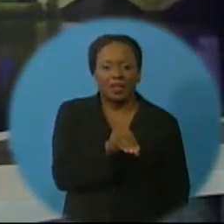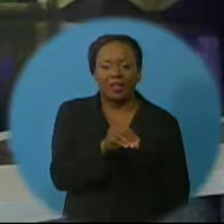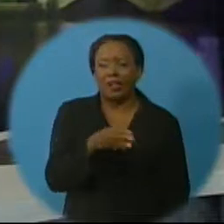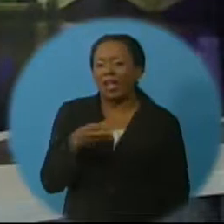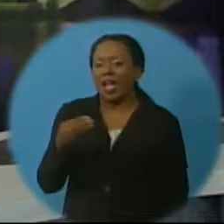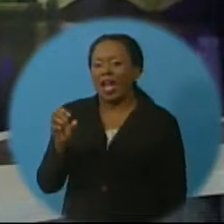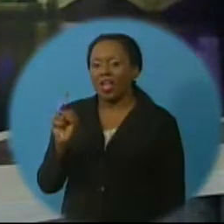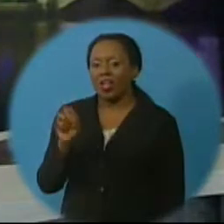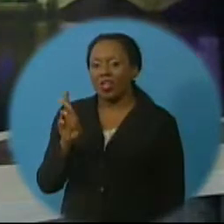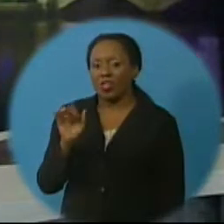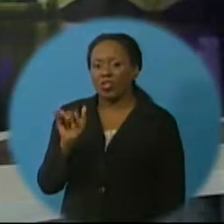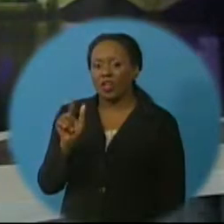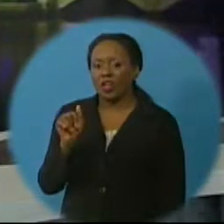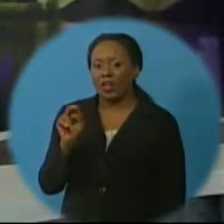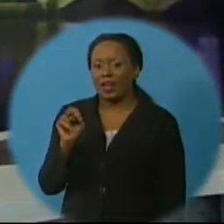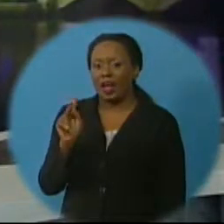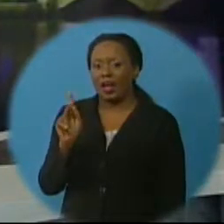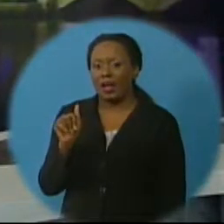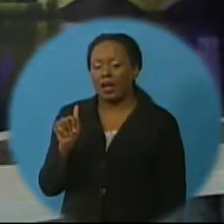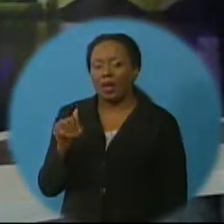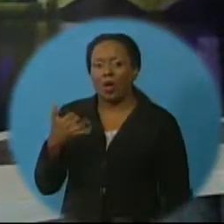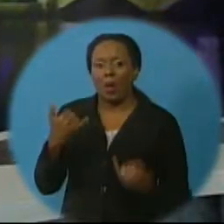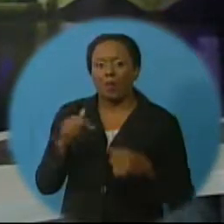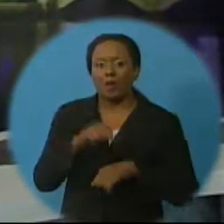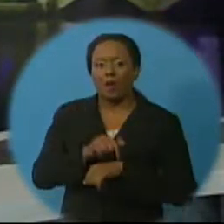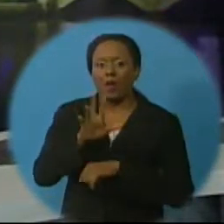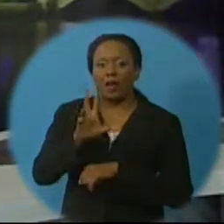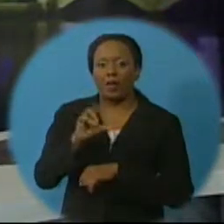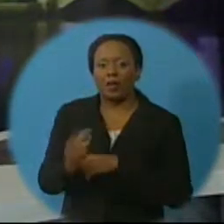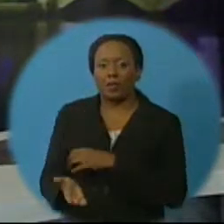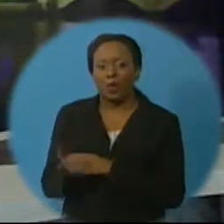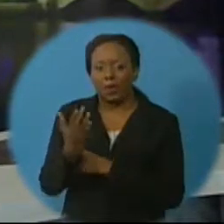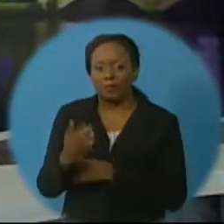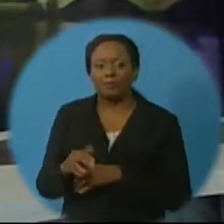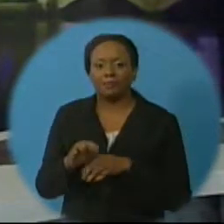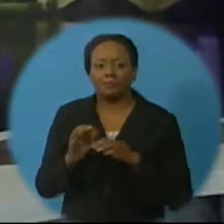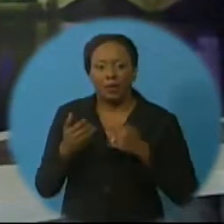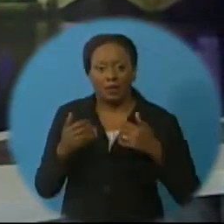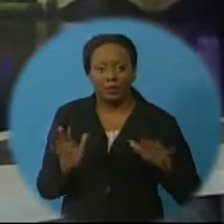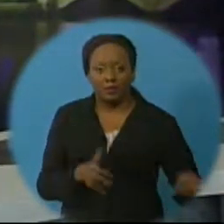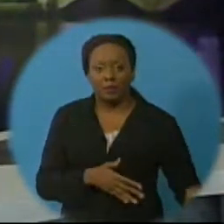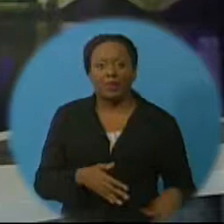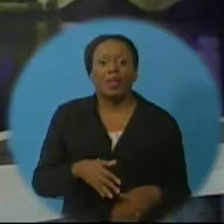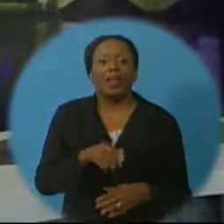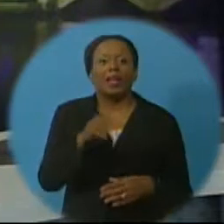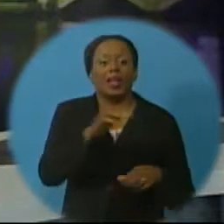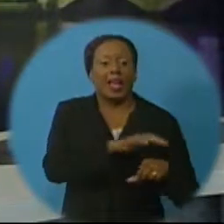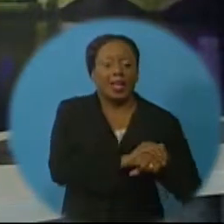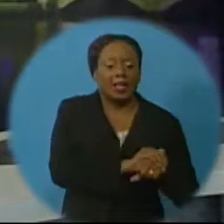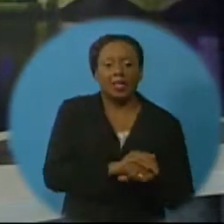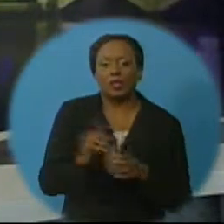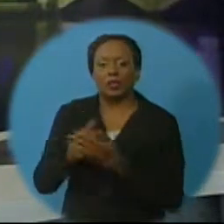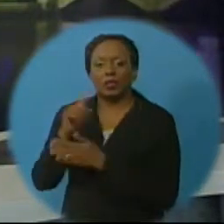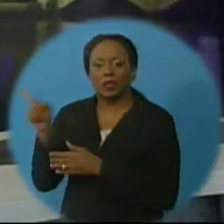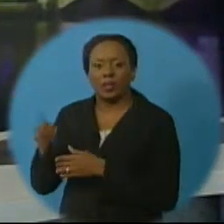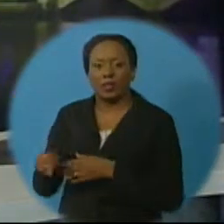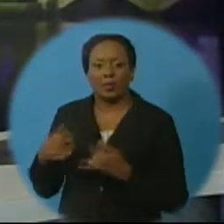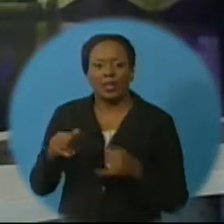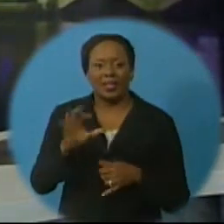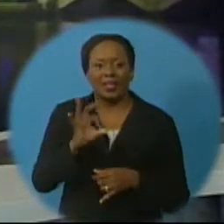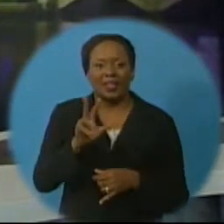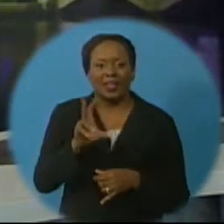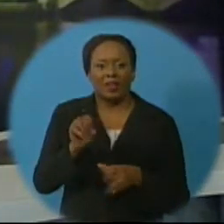Lanka play in the 5:30 a.m. fixture, while England and New Zealand go head-to-head at 9:30. All games will be on